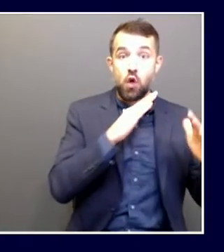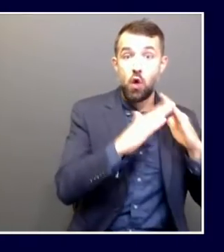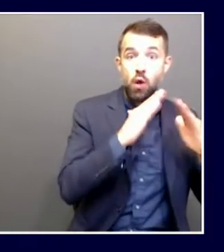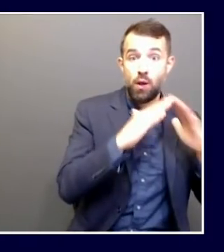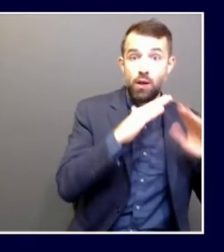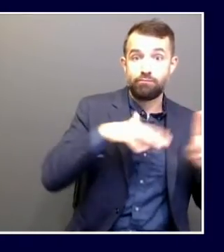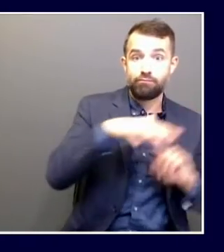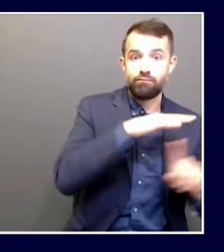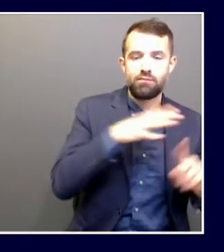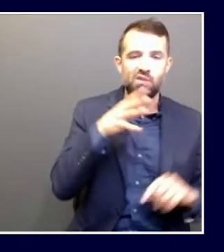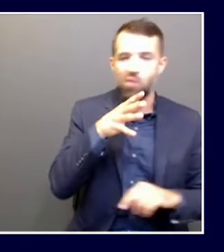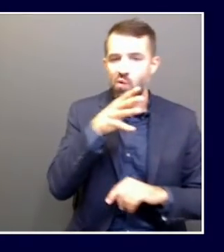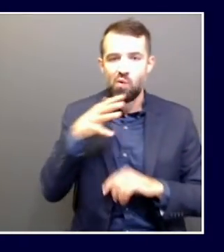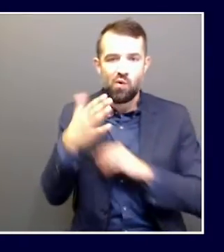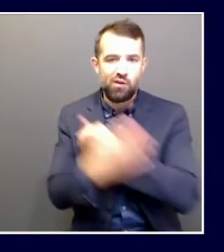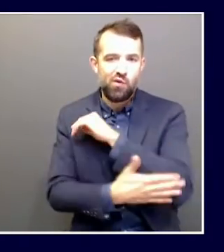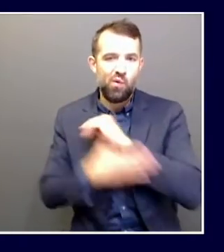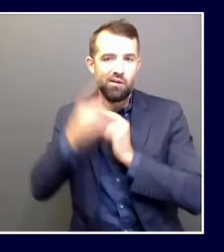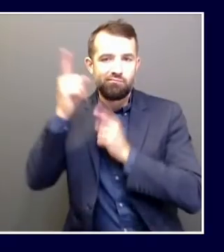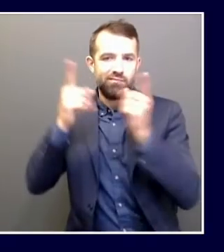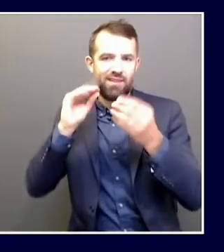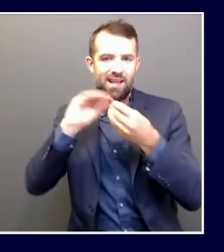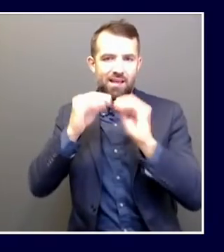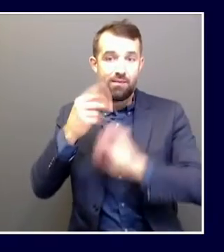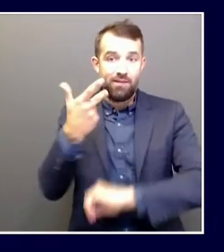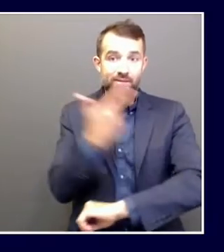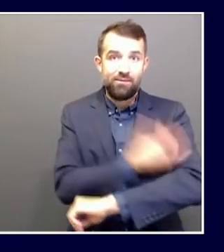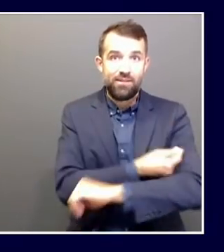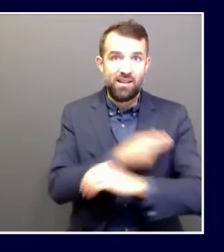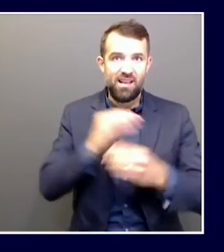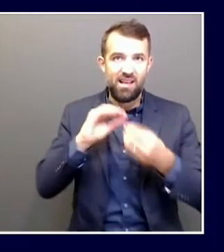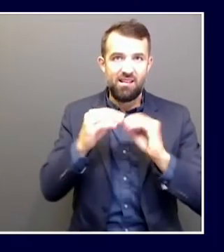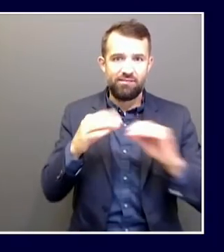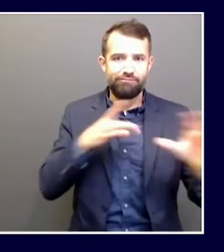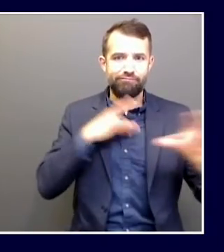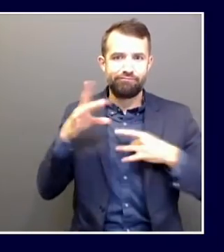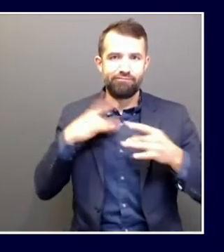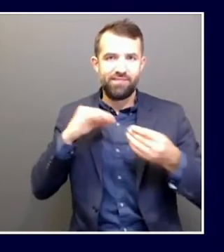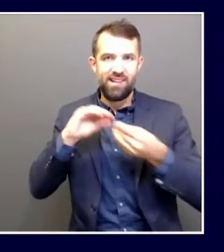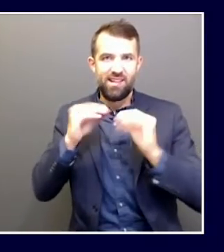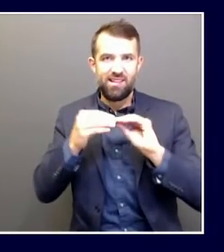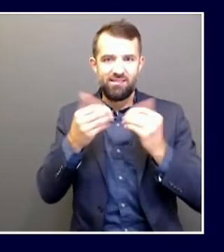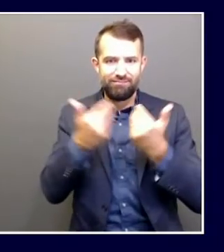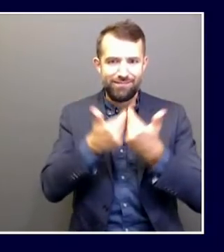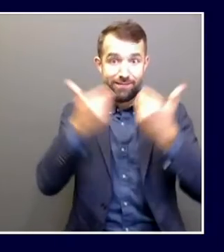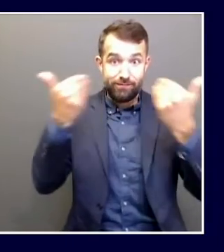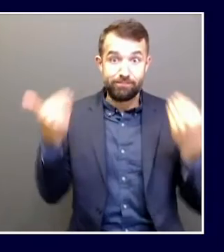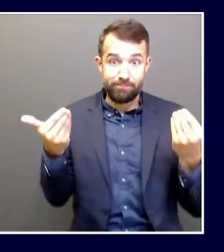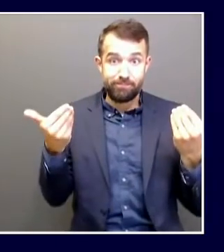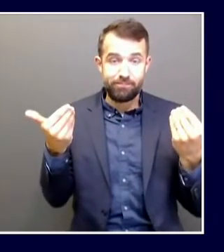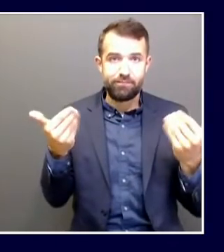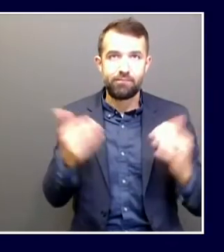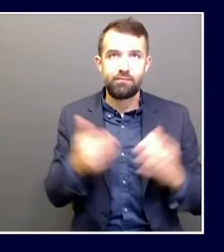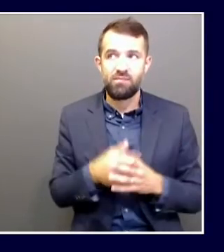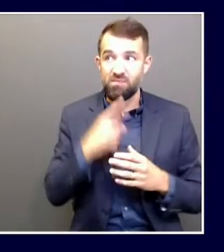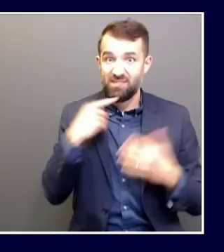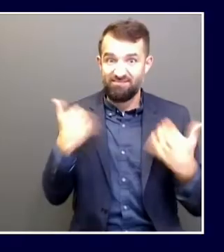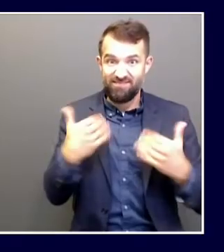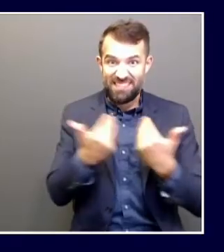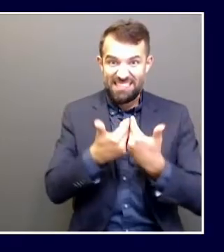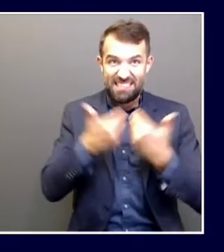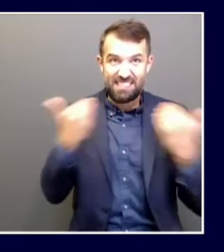Just looking at the positivity rates, in Somerset County, the positivity rate is more than